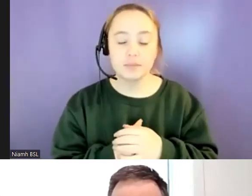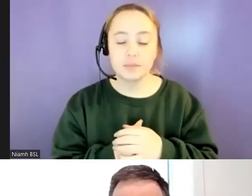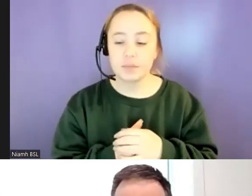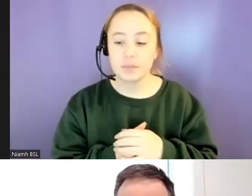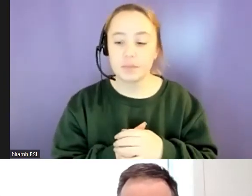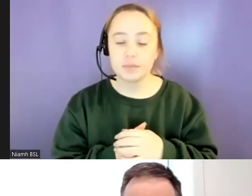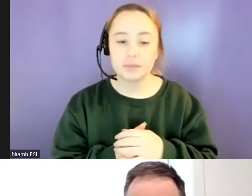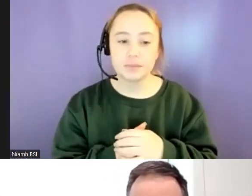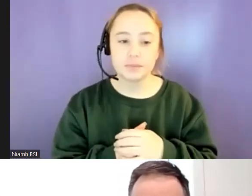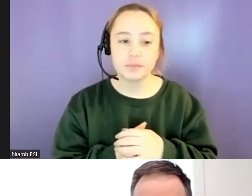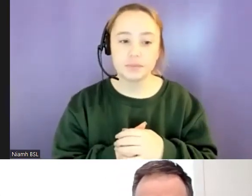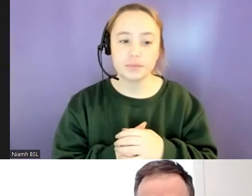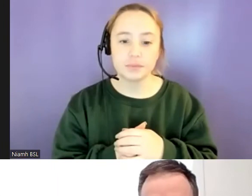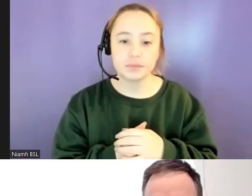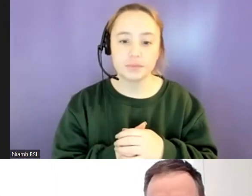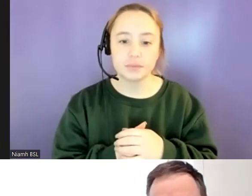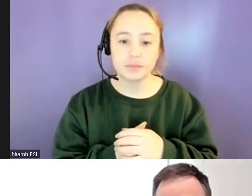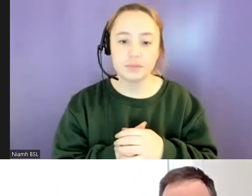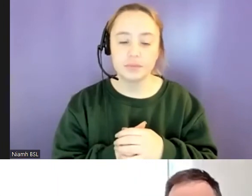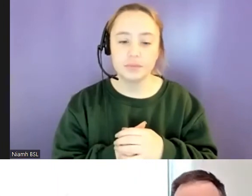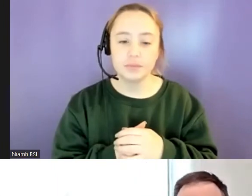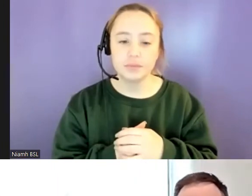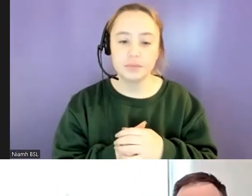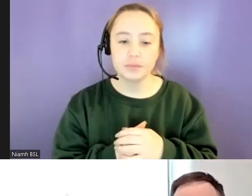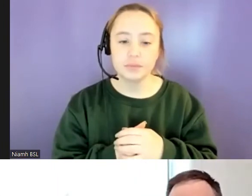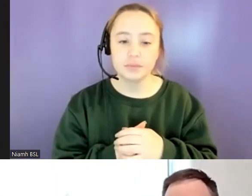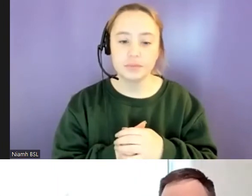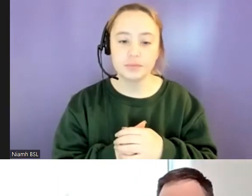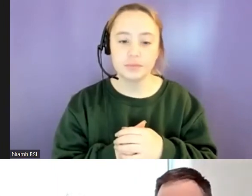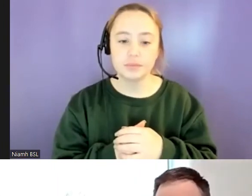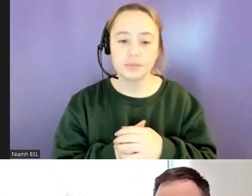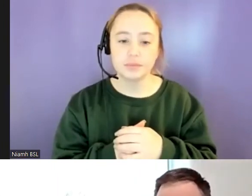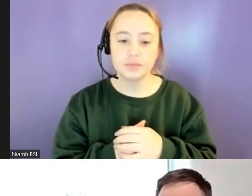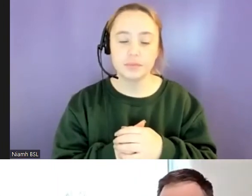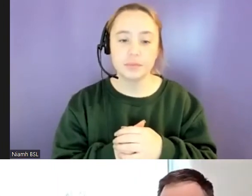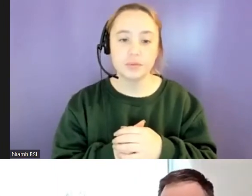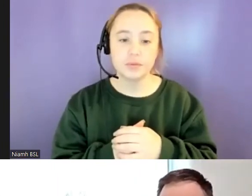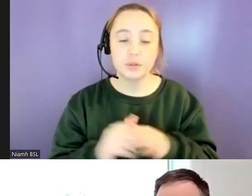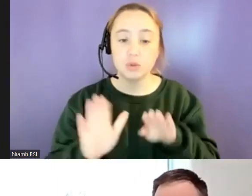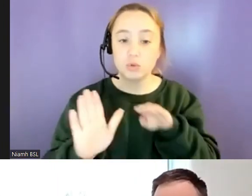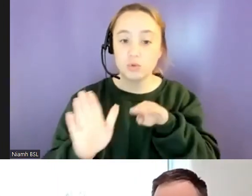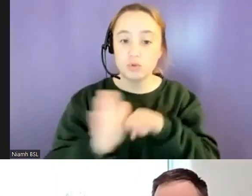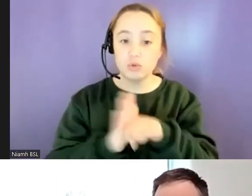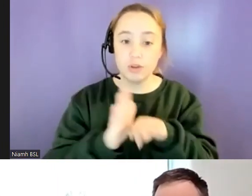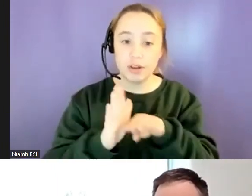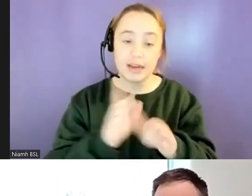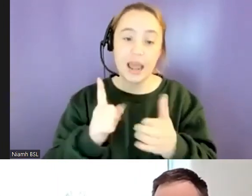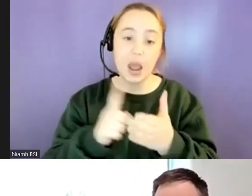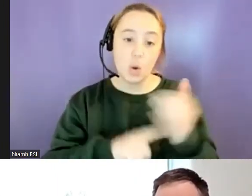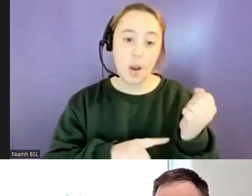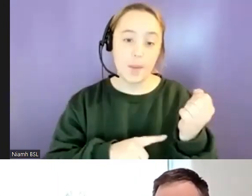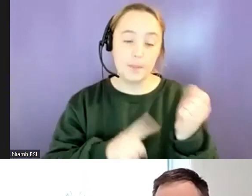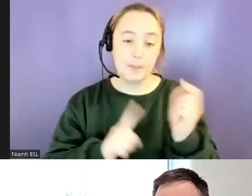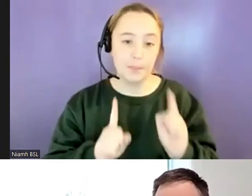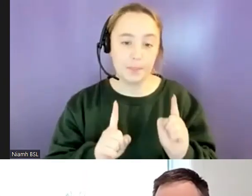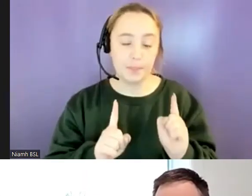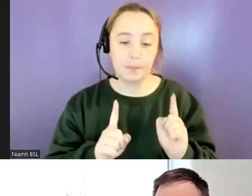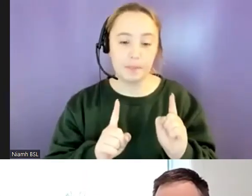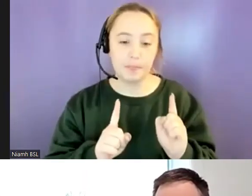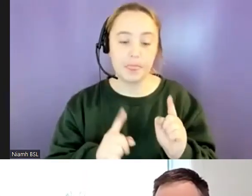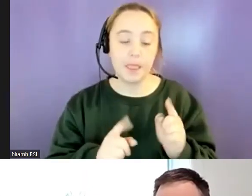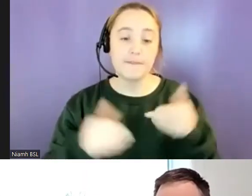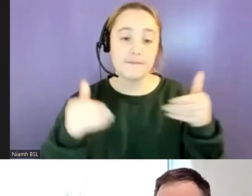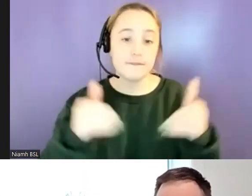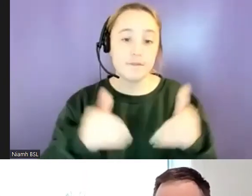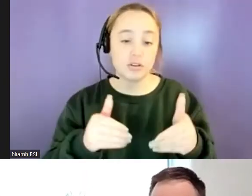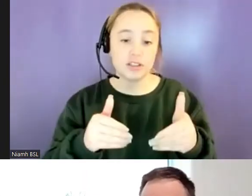or Billy? Yeah, happy to. Yeah, so one of our training outcomes that I spoke about earlier specifically